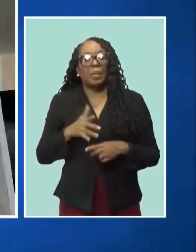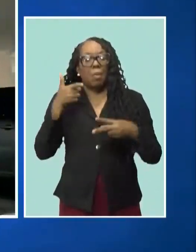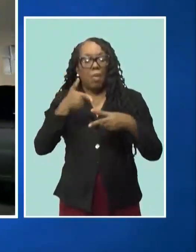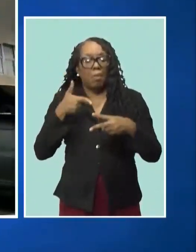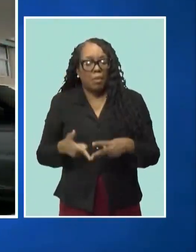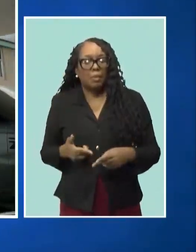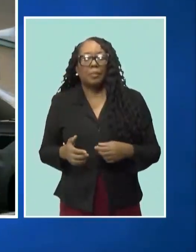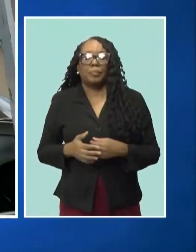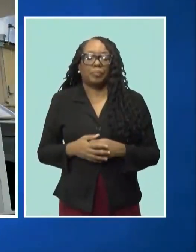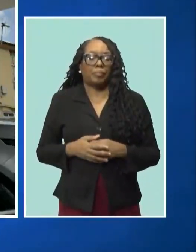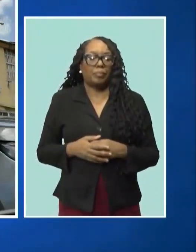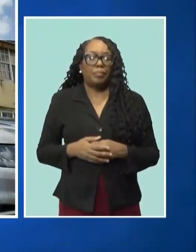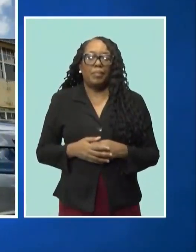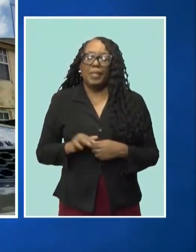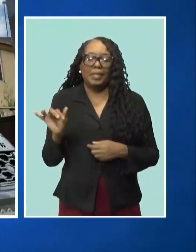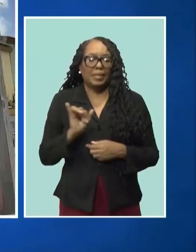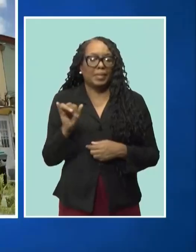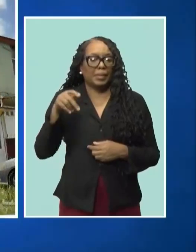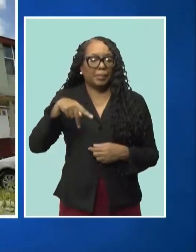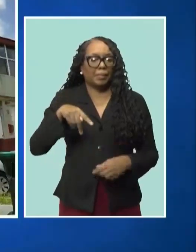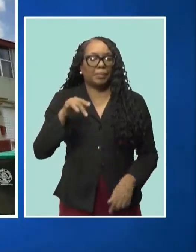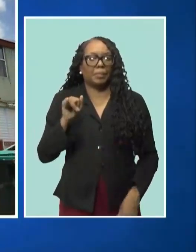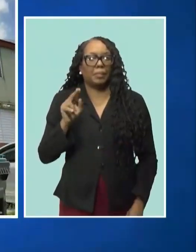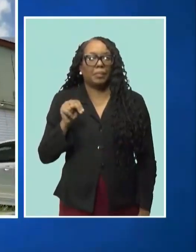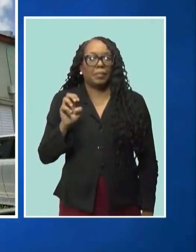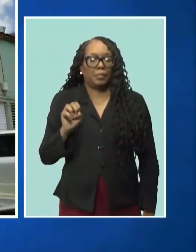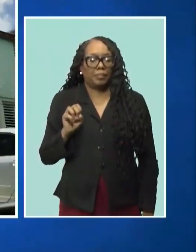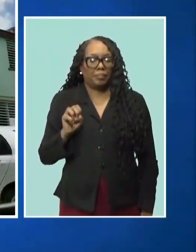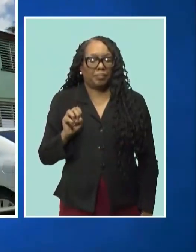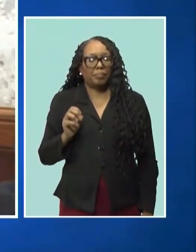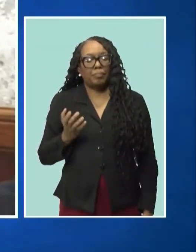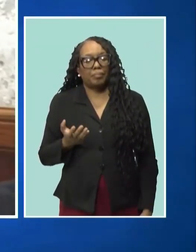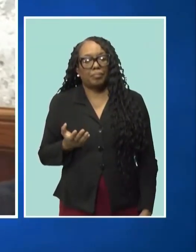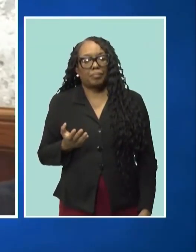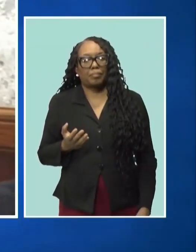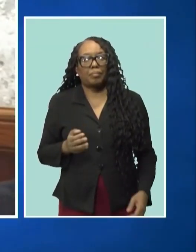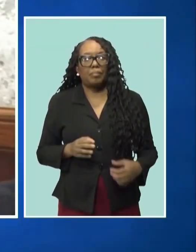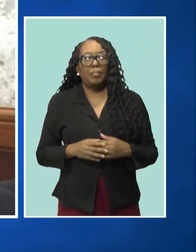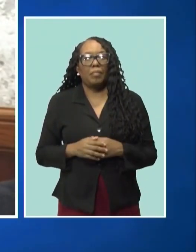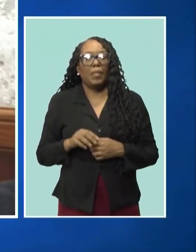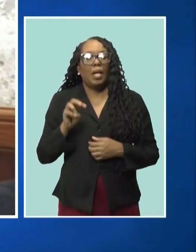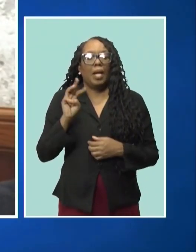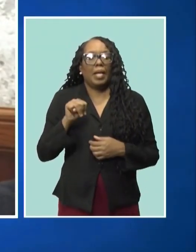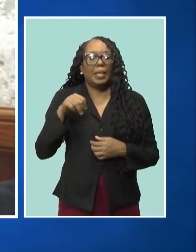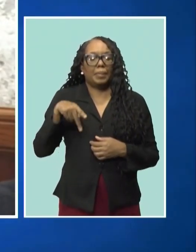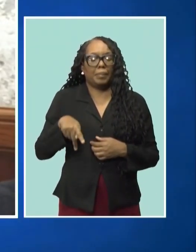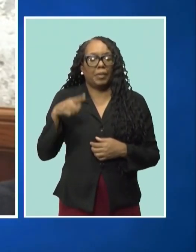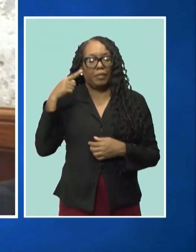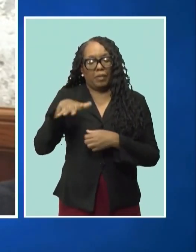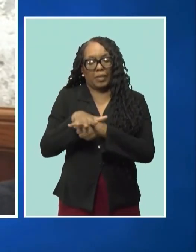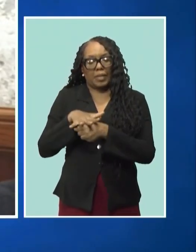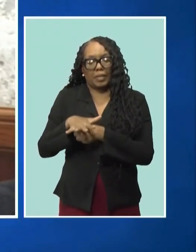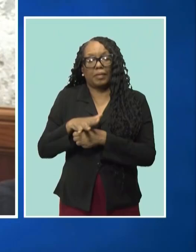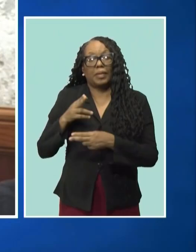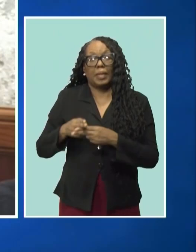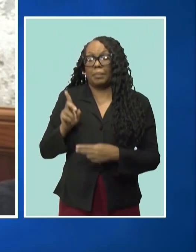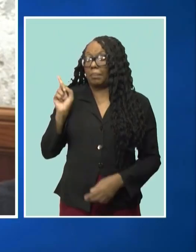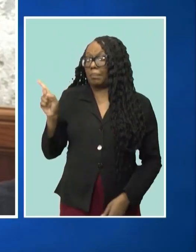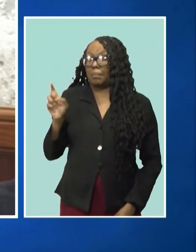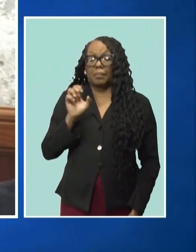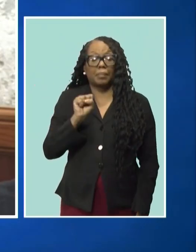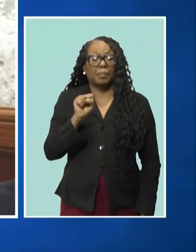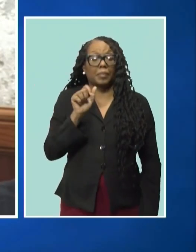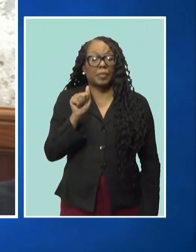at Martins Road, also in The Pine. The recent incidents led to a Member of Parliament for the area, Deputy Prime Minister